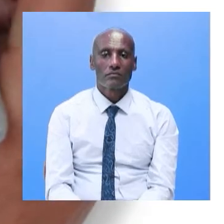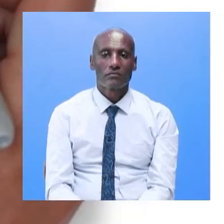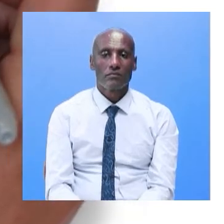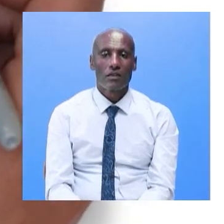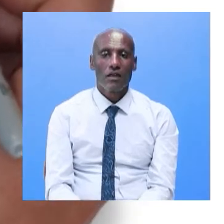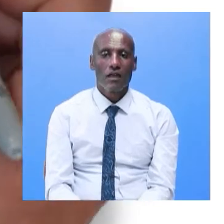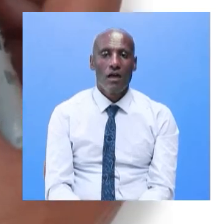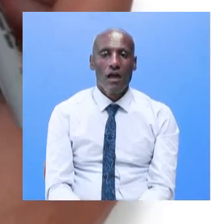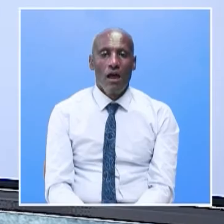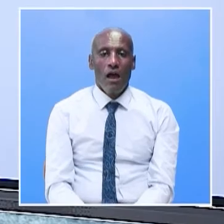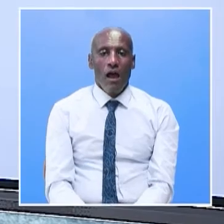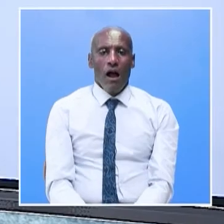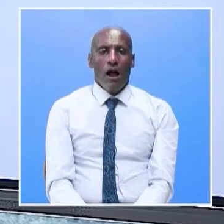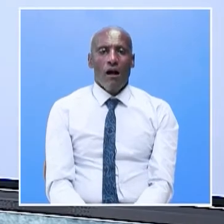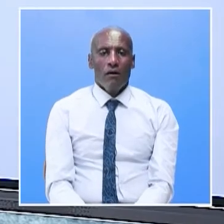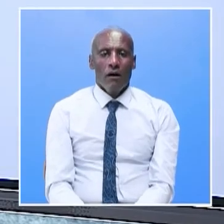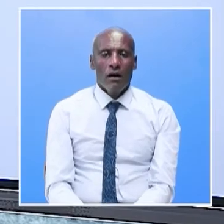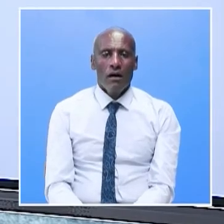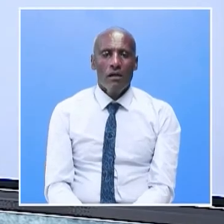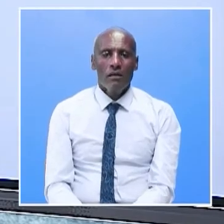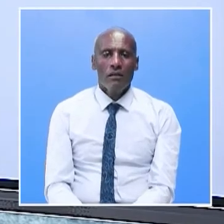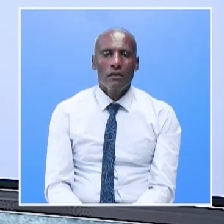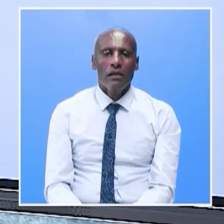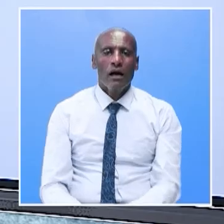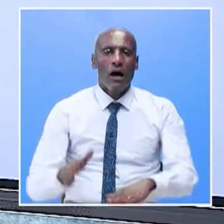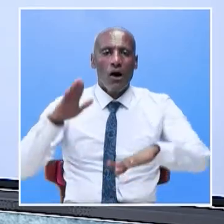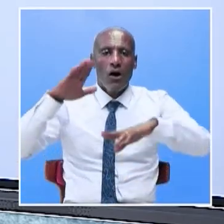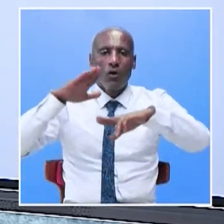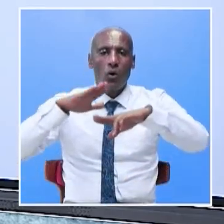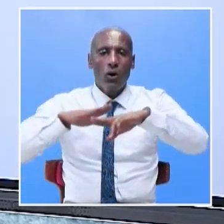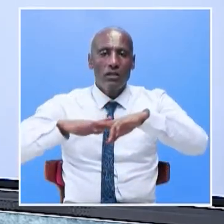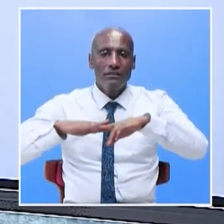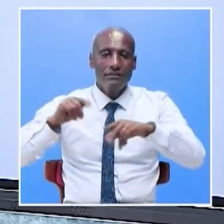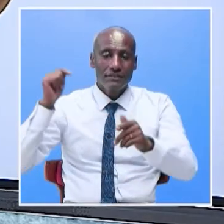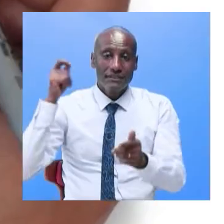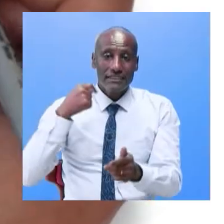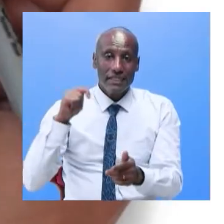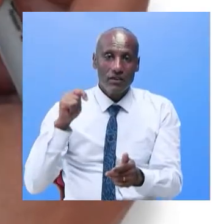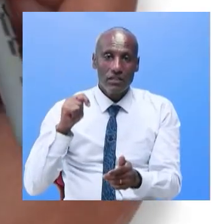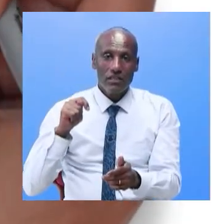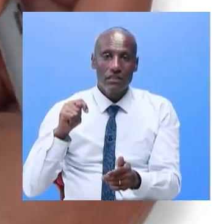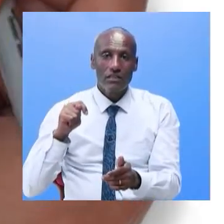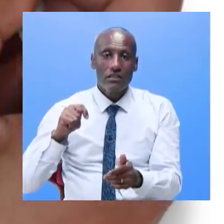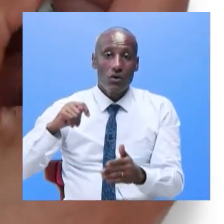And we can also we can call on the wall, on the